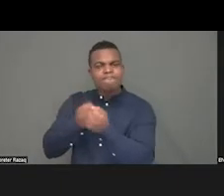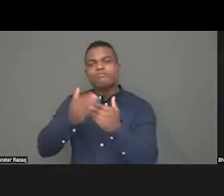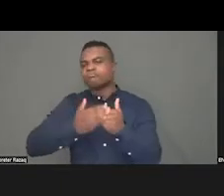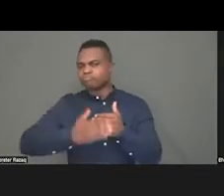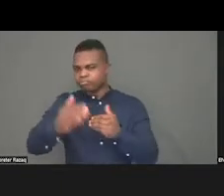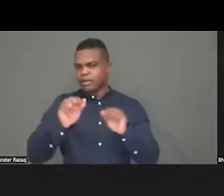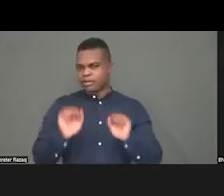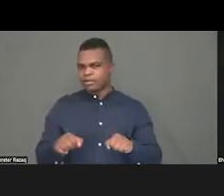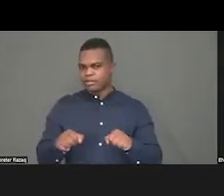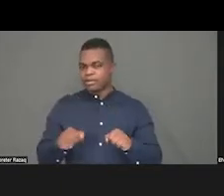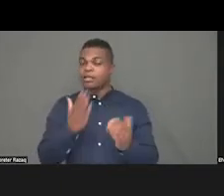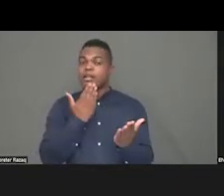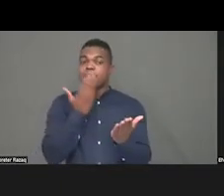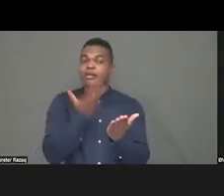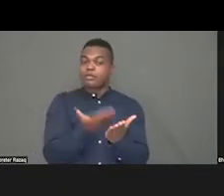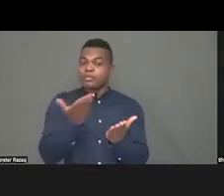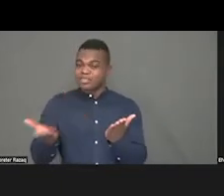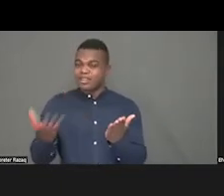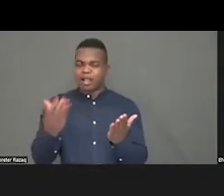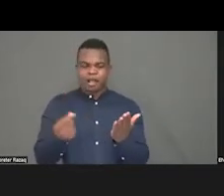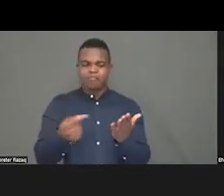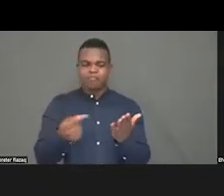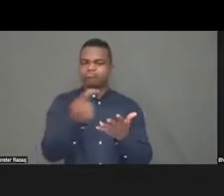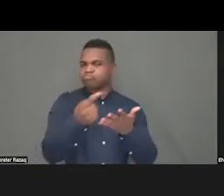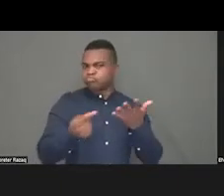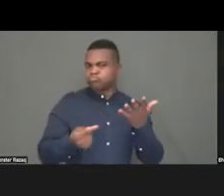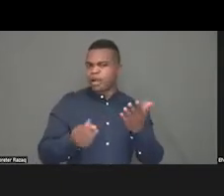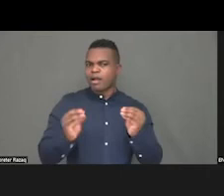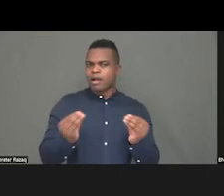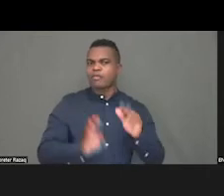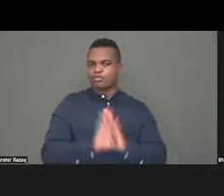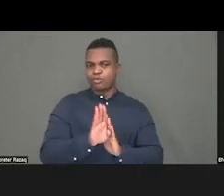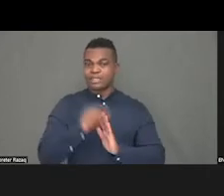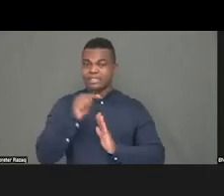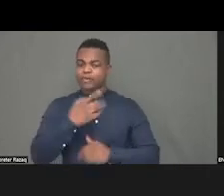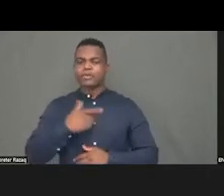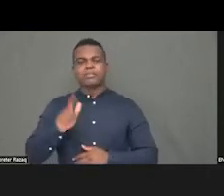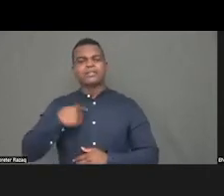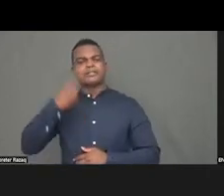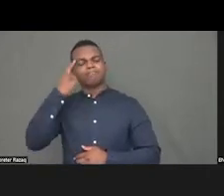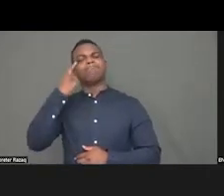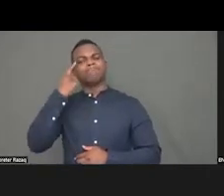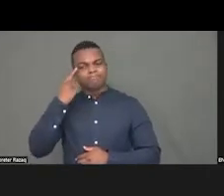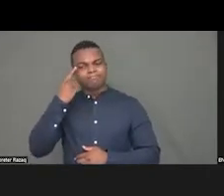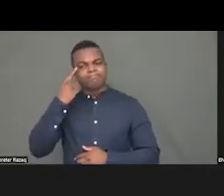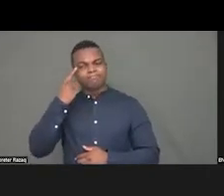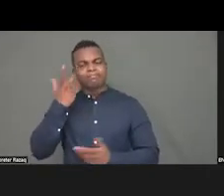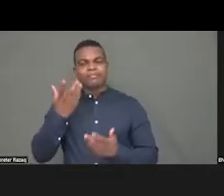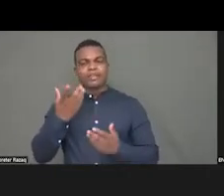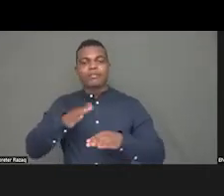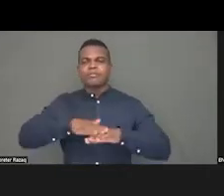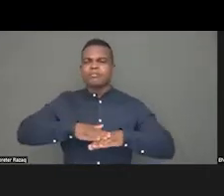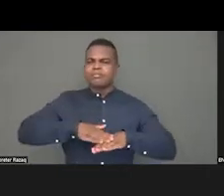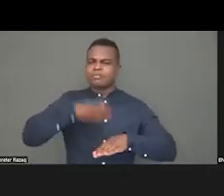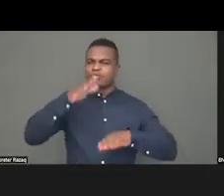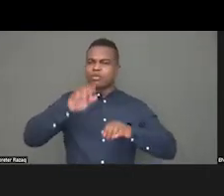policymakers, between the purchasers and users of technology, and the producers of technology. We must shape markets to reduce the cost